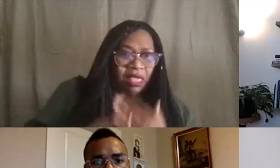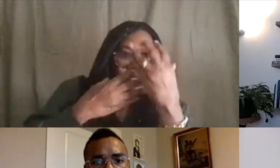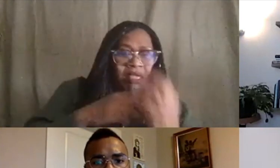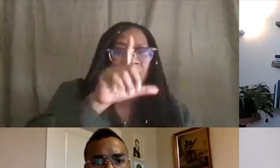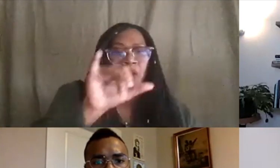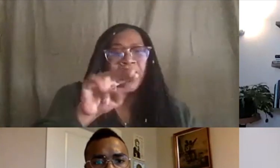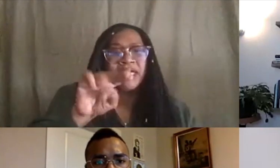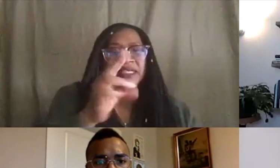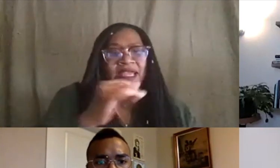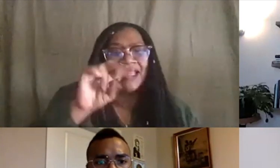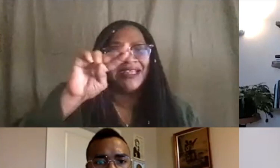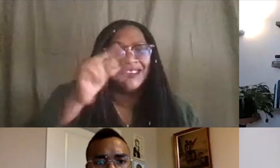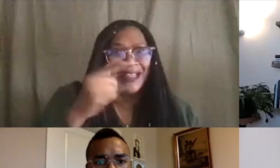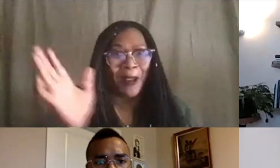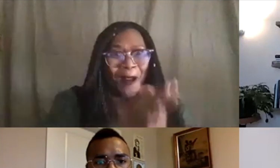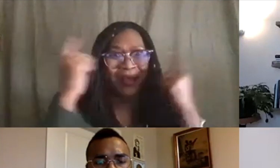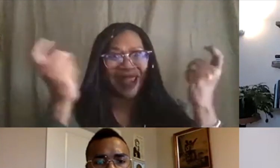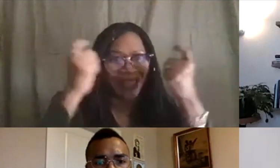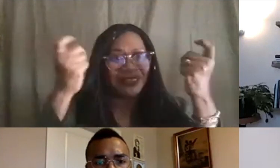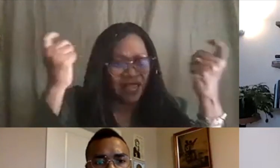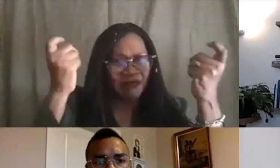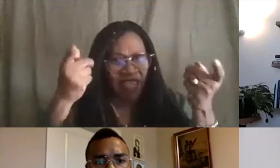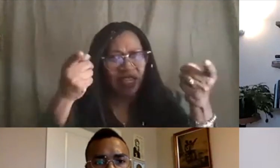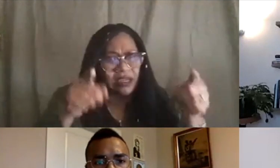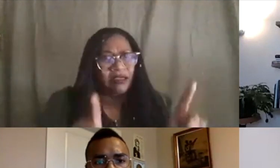events, celebrated events.